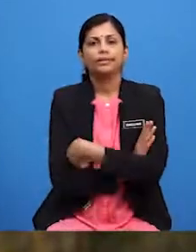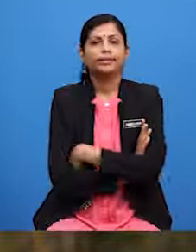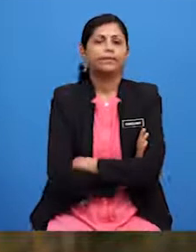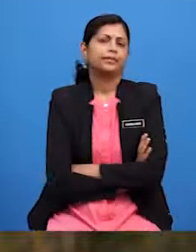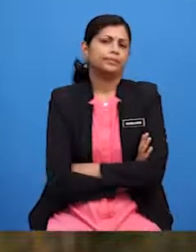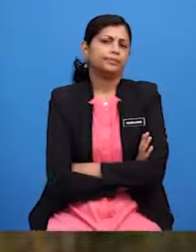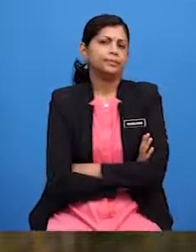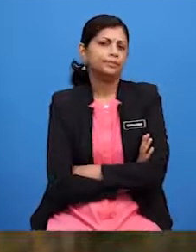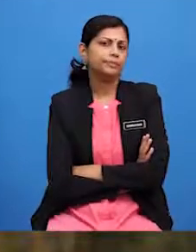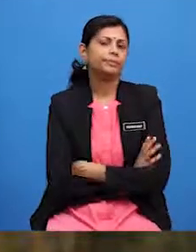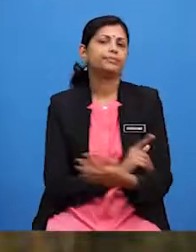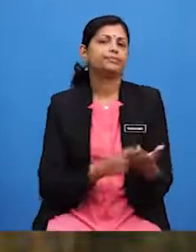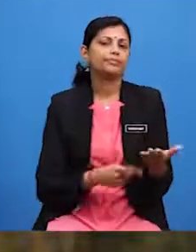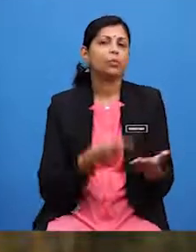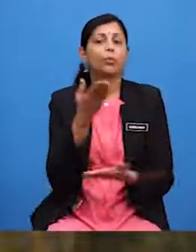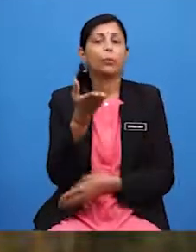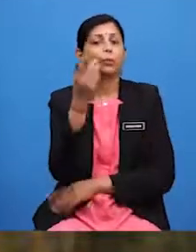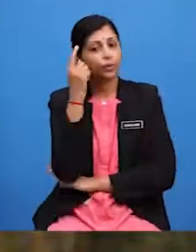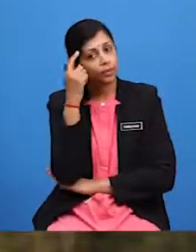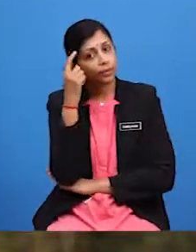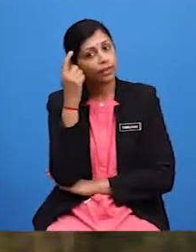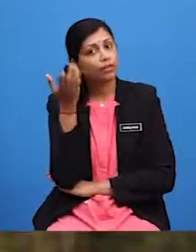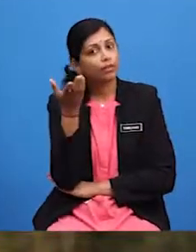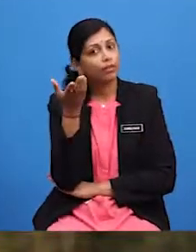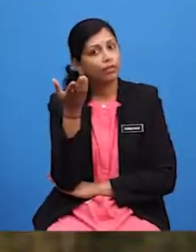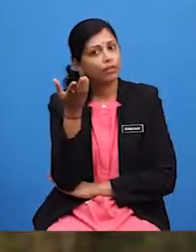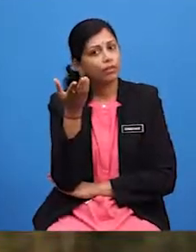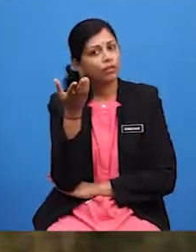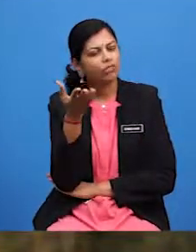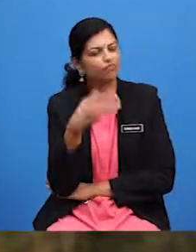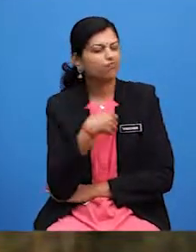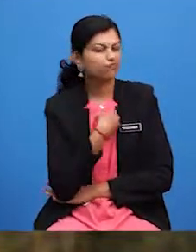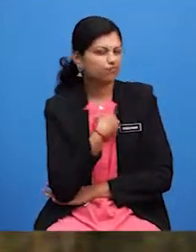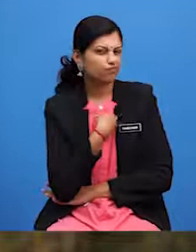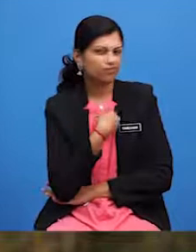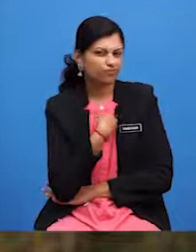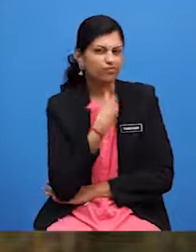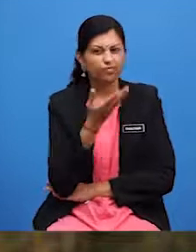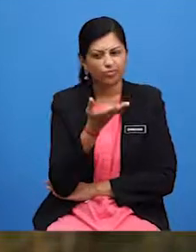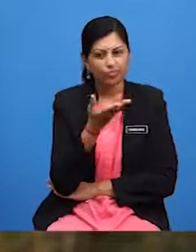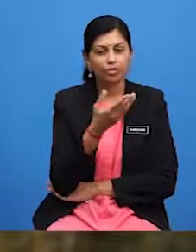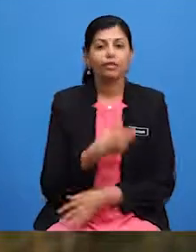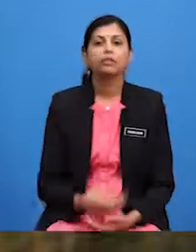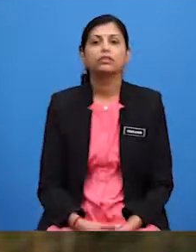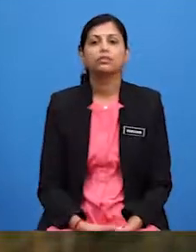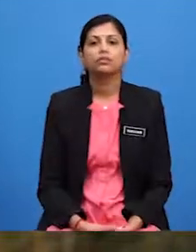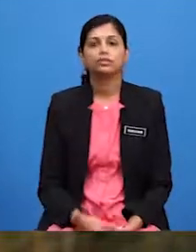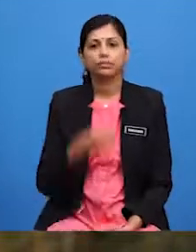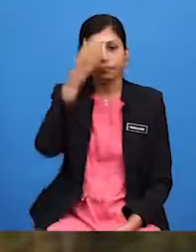What do you think about the scene just now? Do you feel sorry for the tourist? I